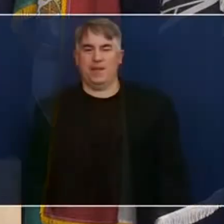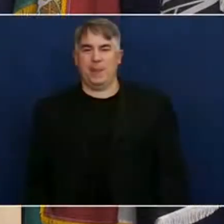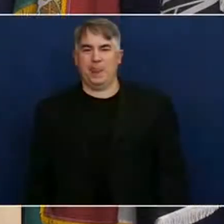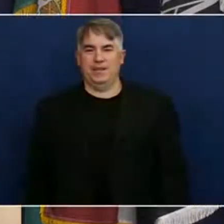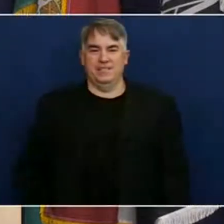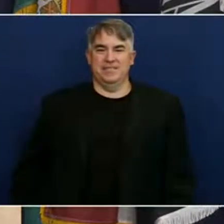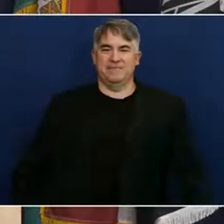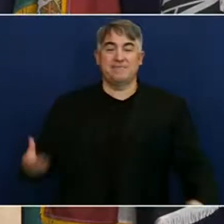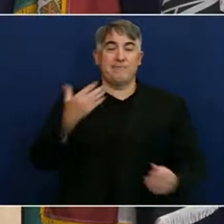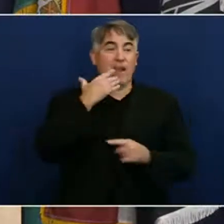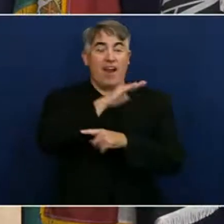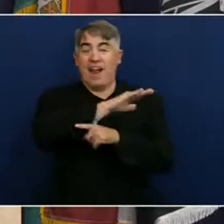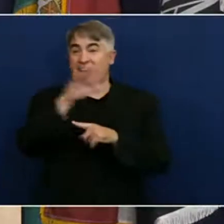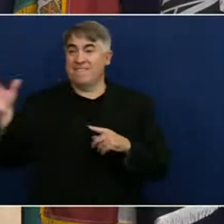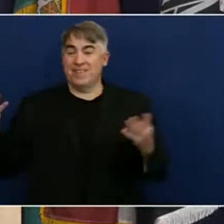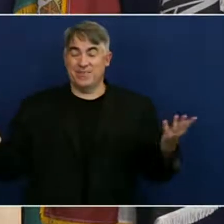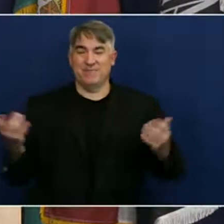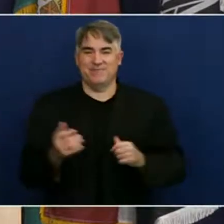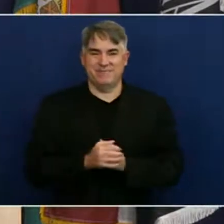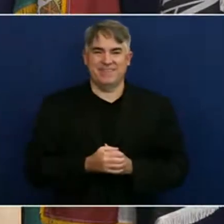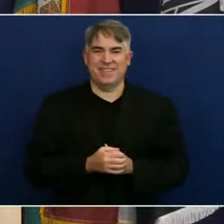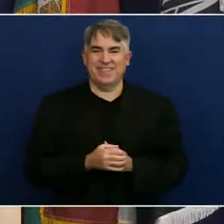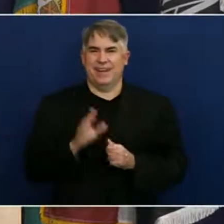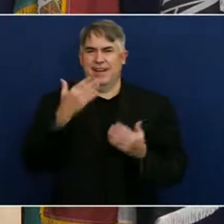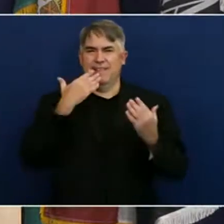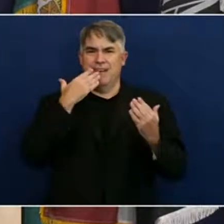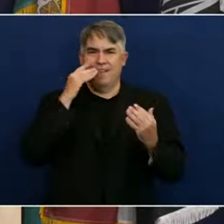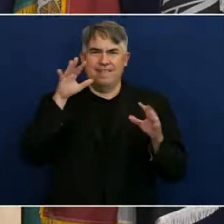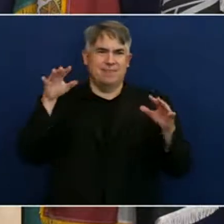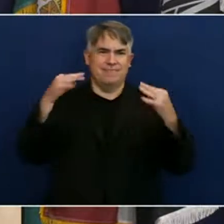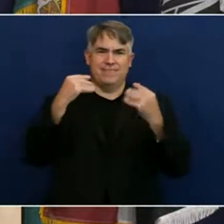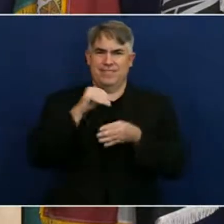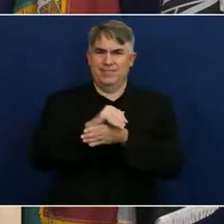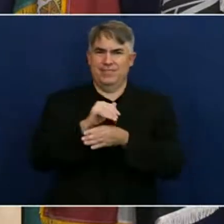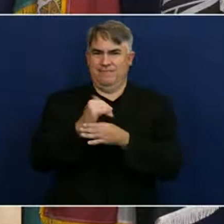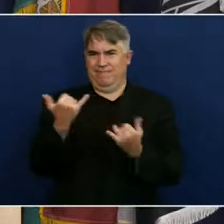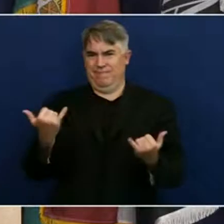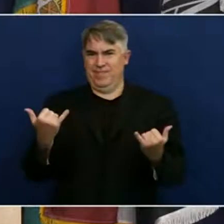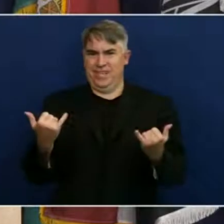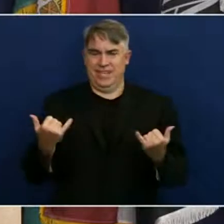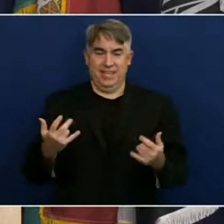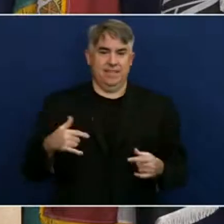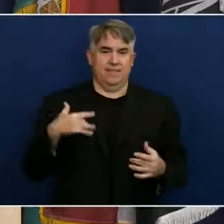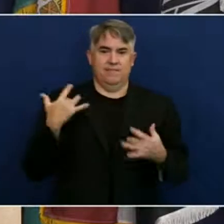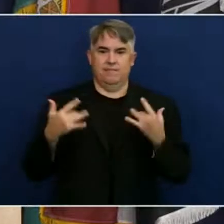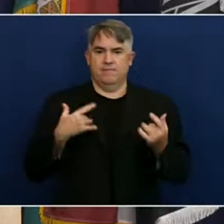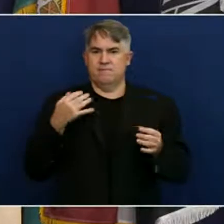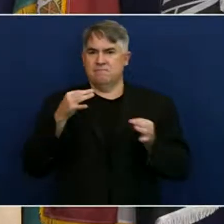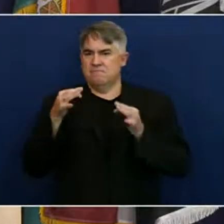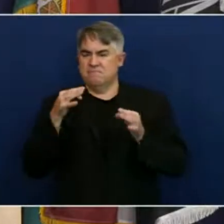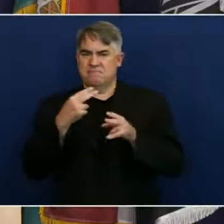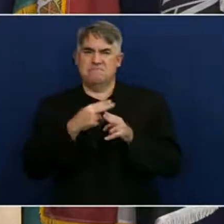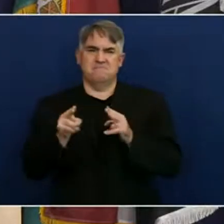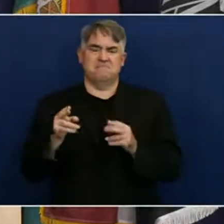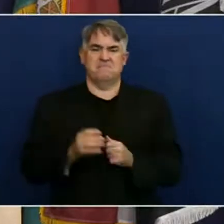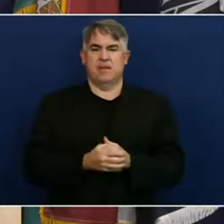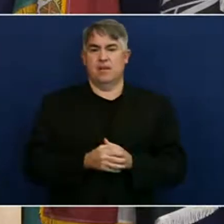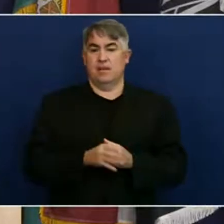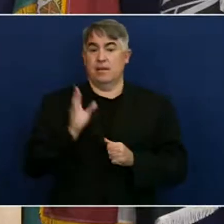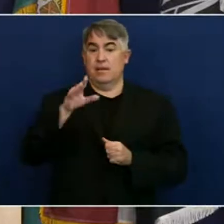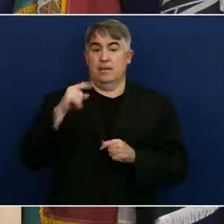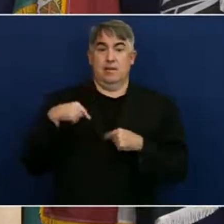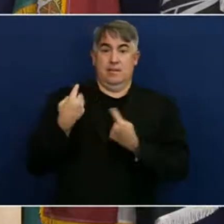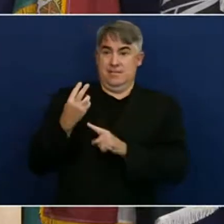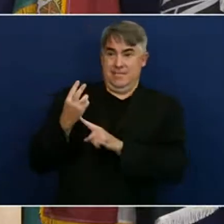Good afternoon. I want to thank everyone for joining us today. Pretty quick update today. As we're approaching our 6th month of